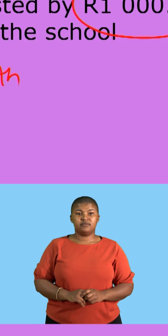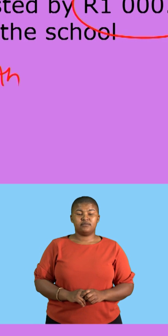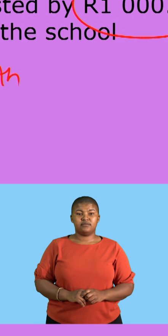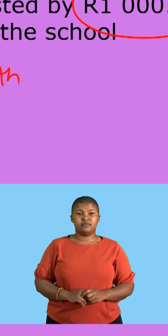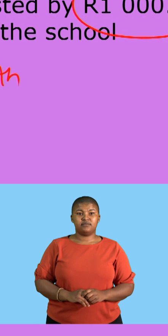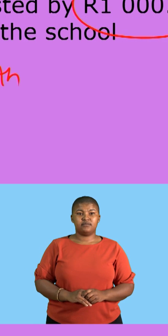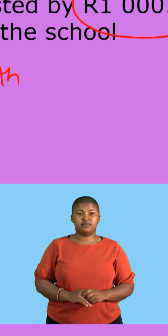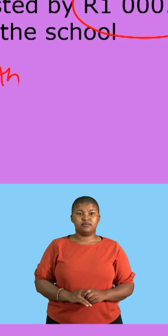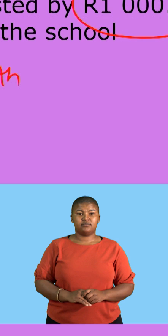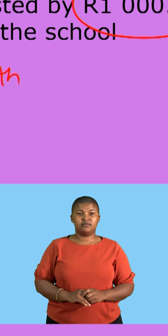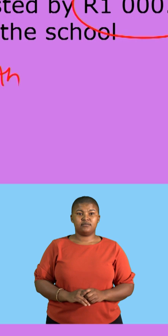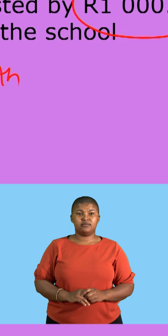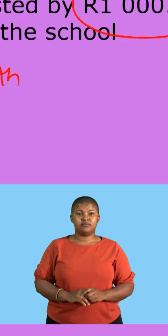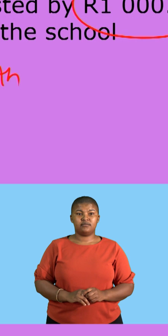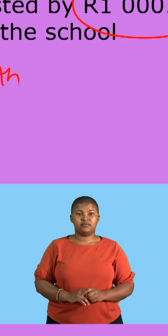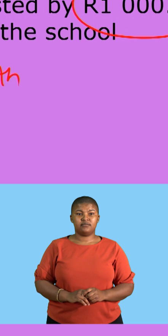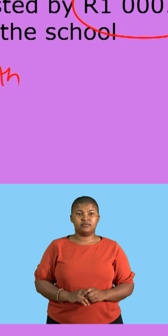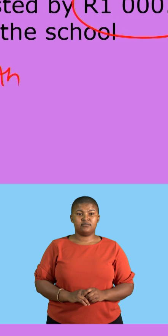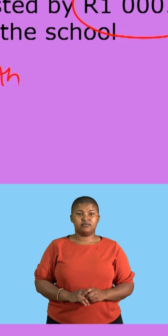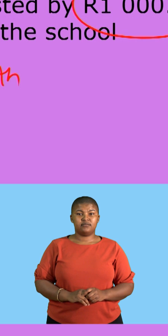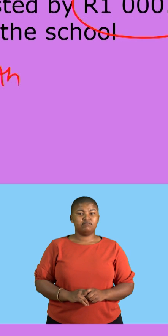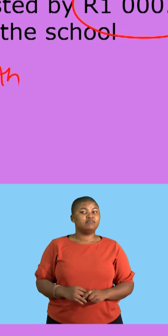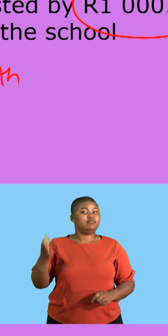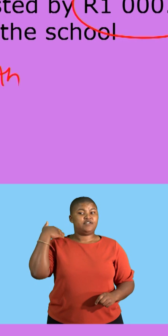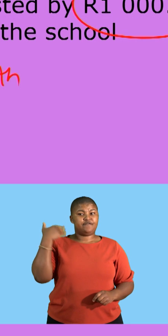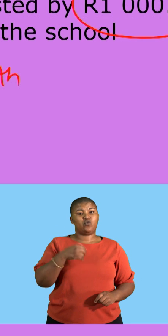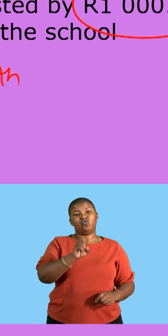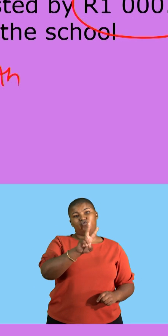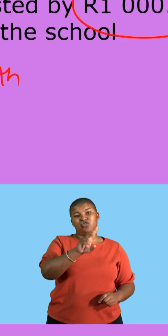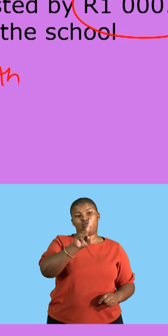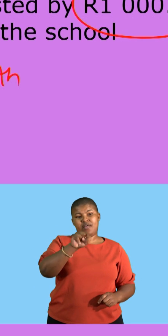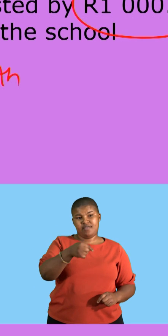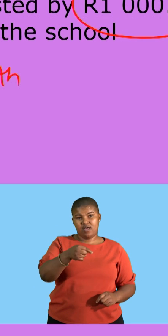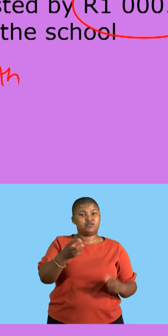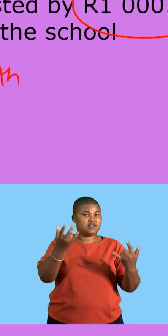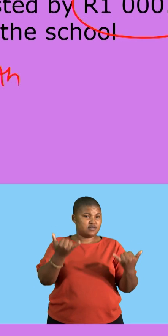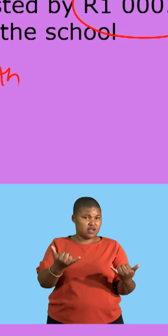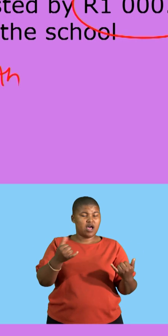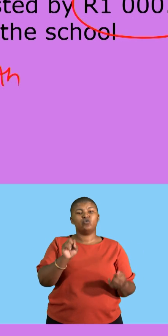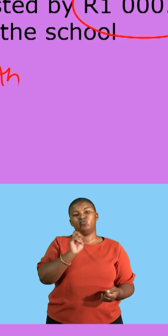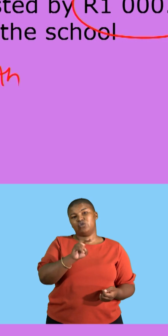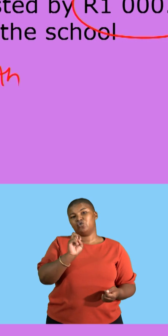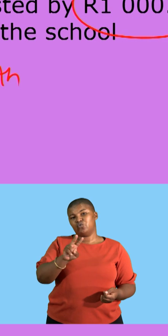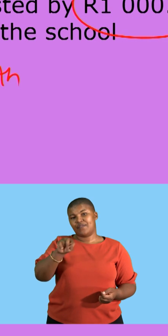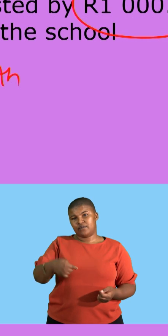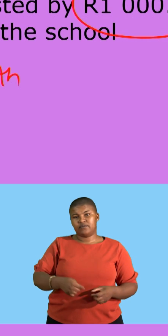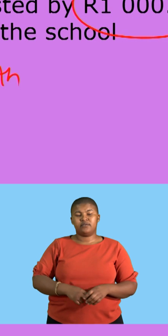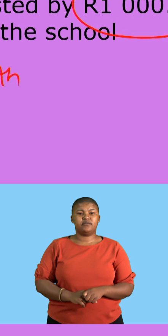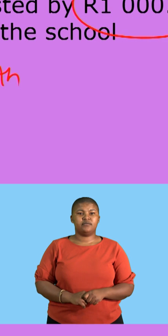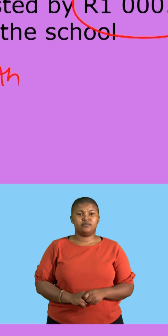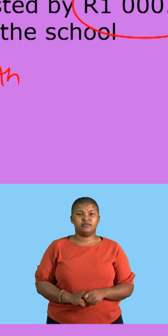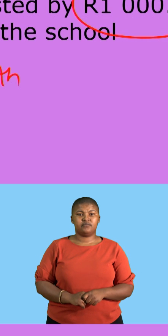So it was 21,000, now it is 22,000, so